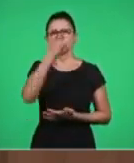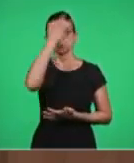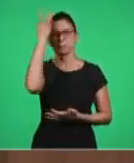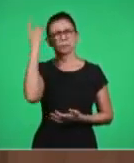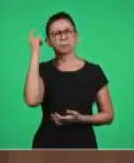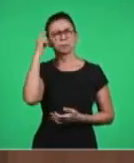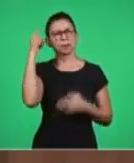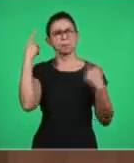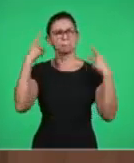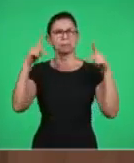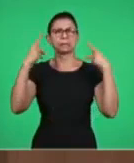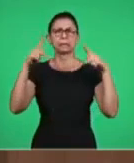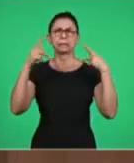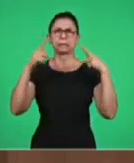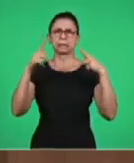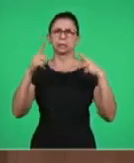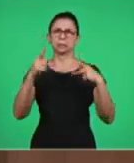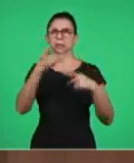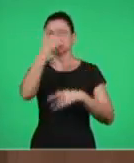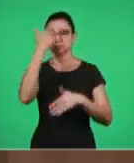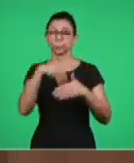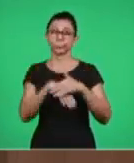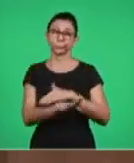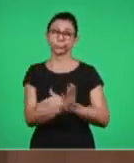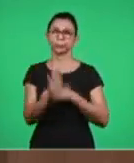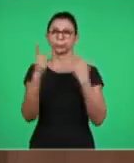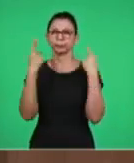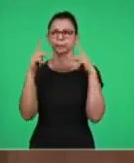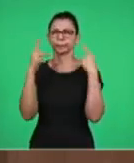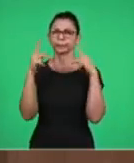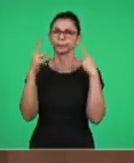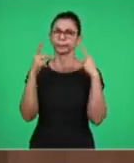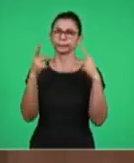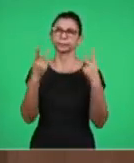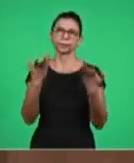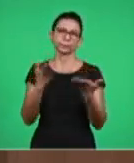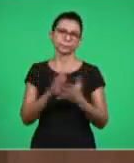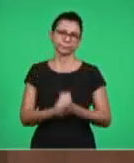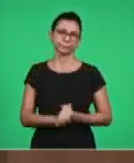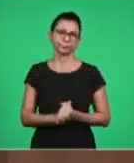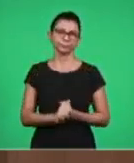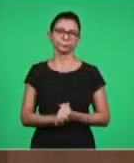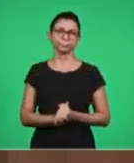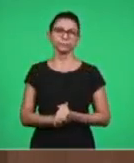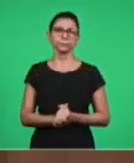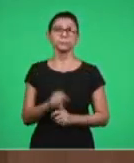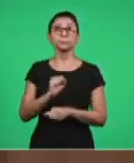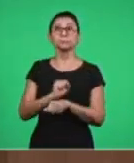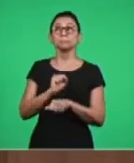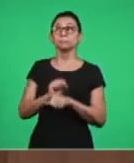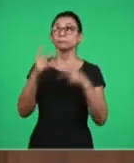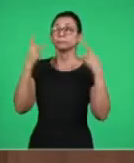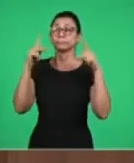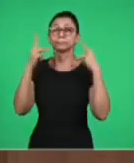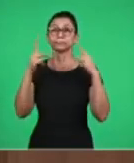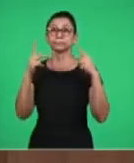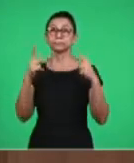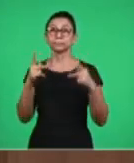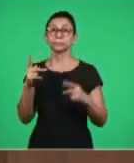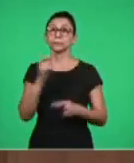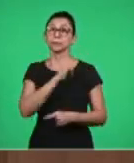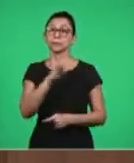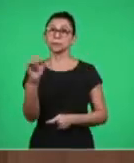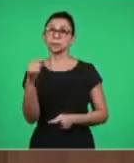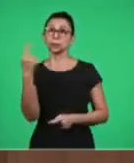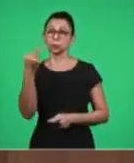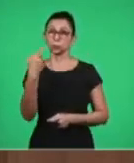they felt like it was just another preaching. People like to hear a message, and they just heard it as a message. But I want to tell the